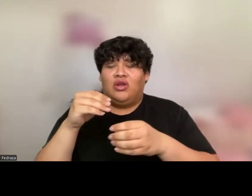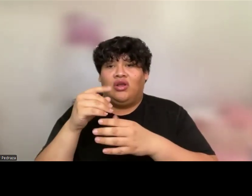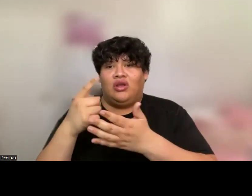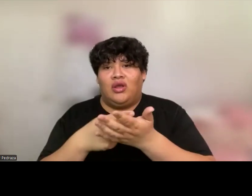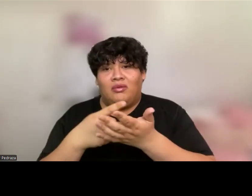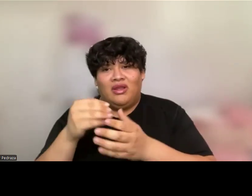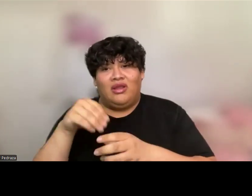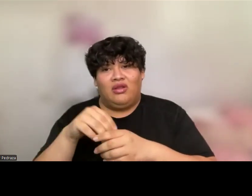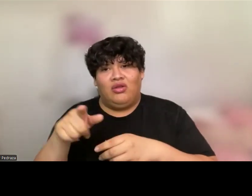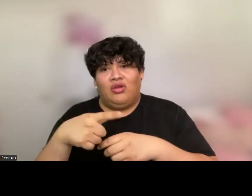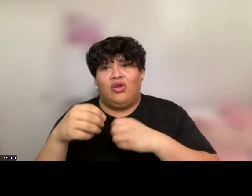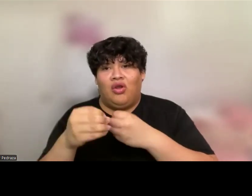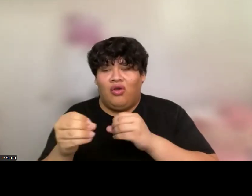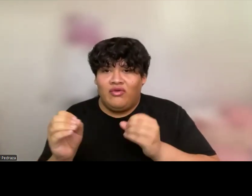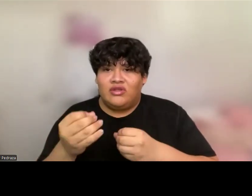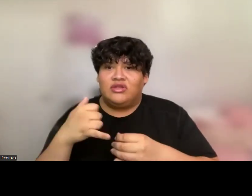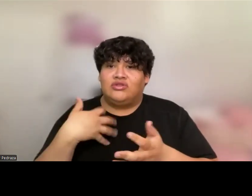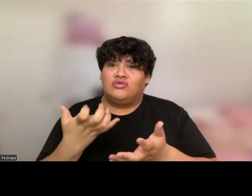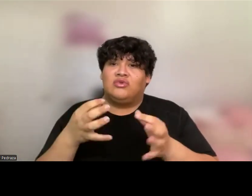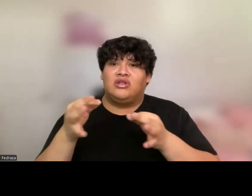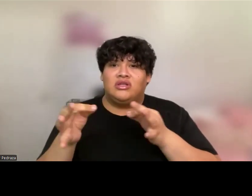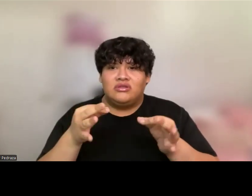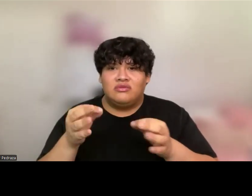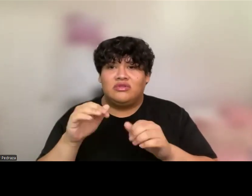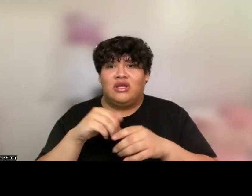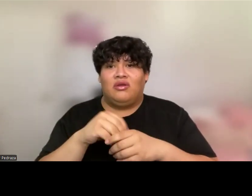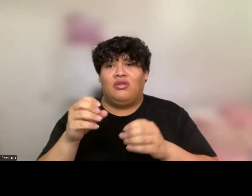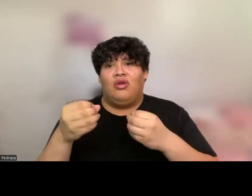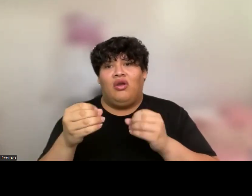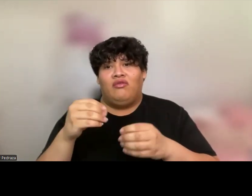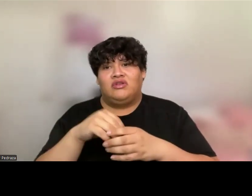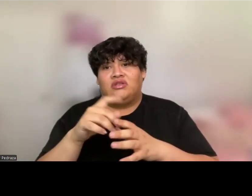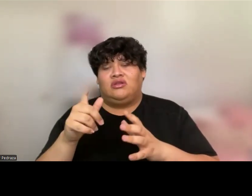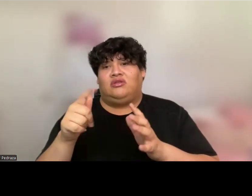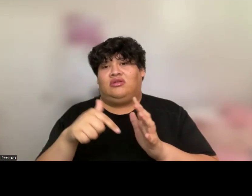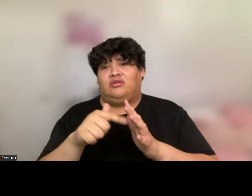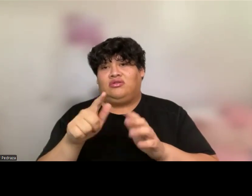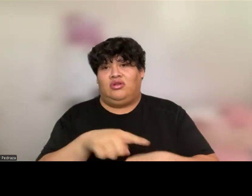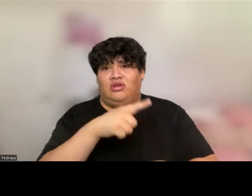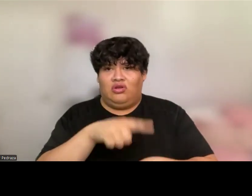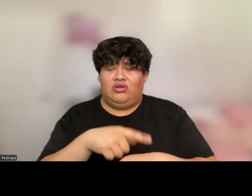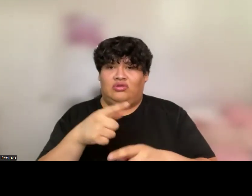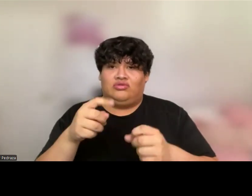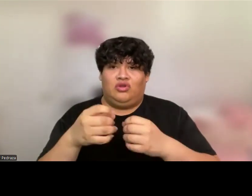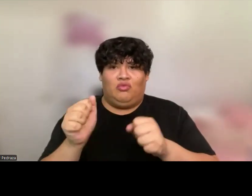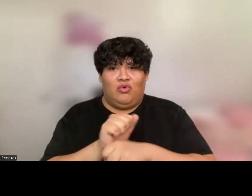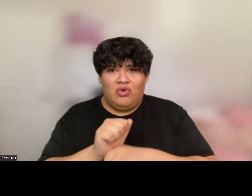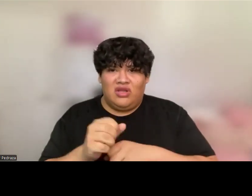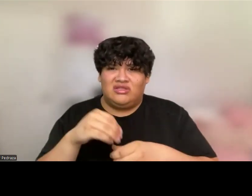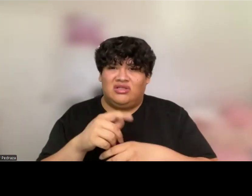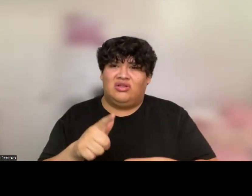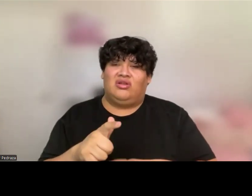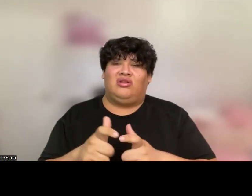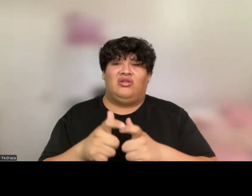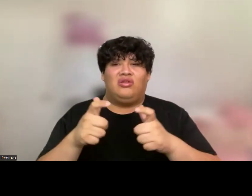to explain a bit about how the Office of the State Long-Term Care Ombudsman works within the larger elder